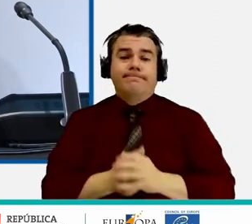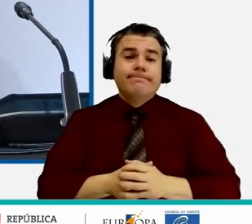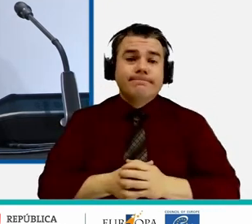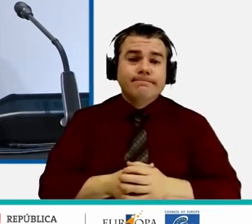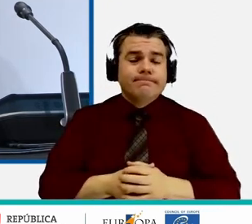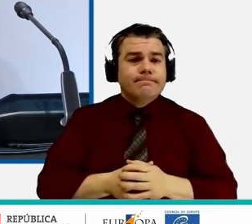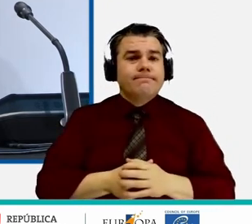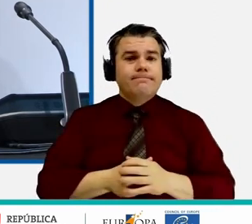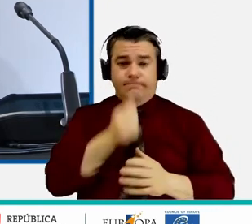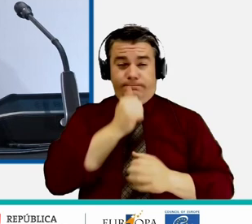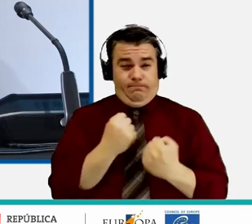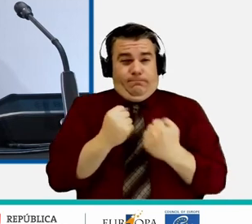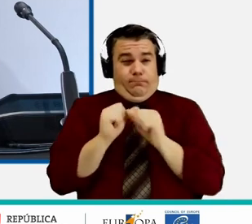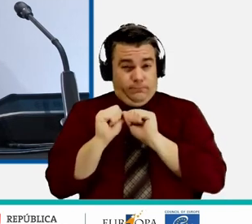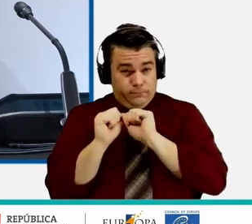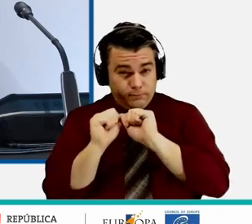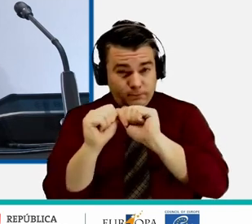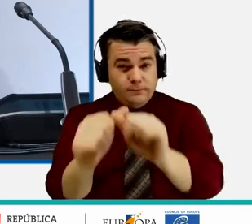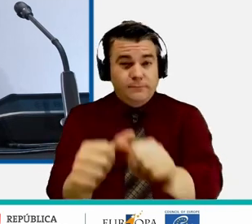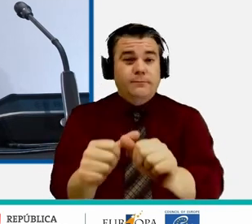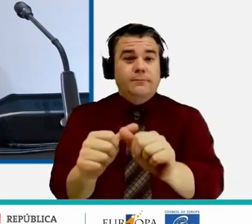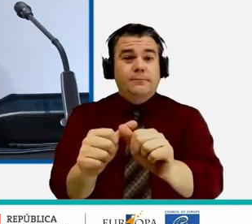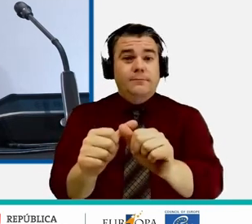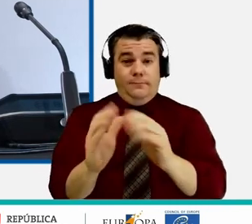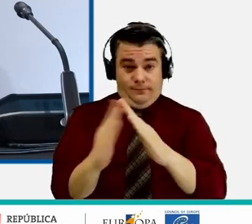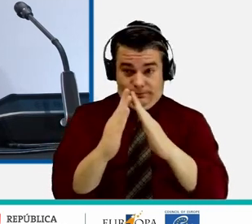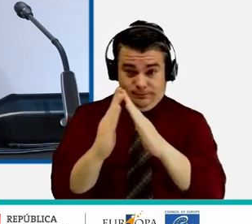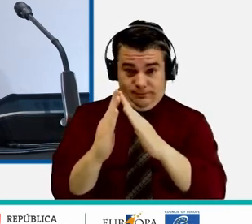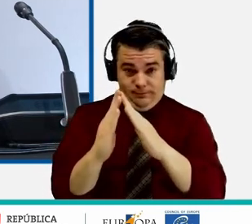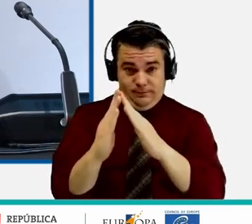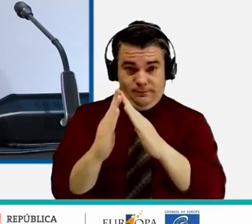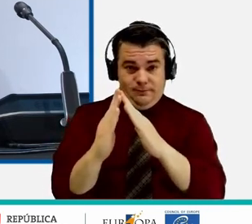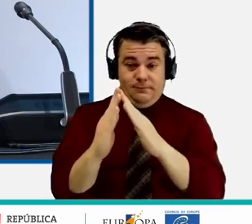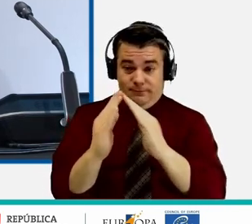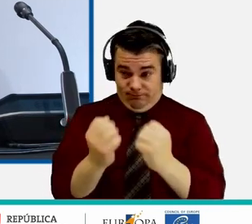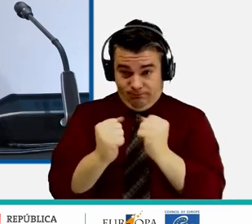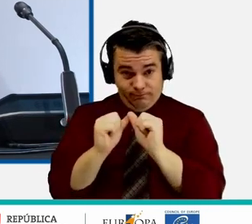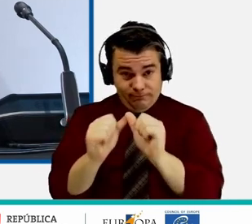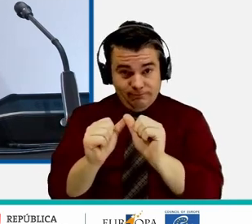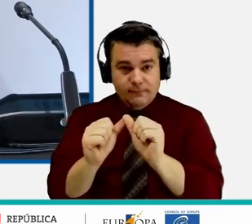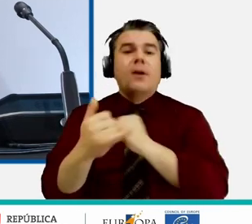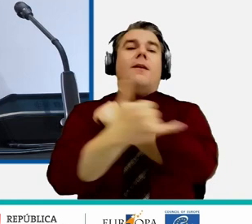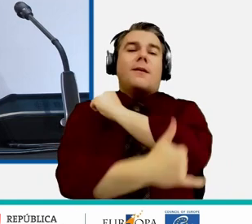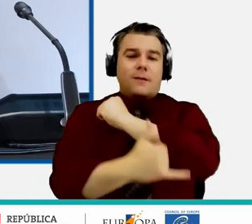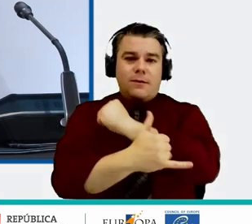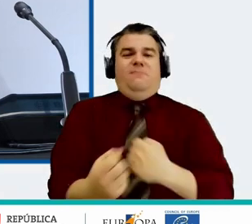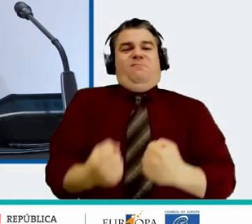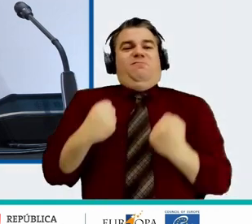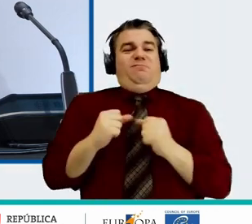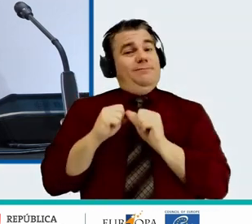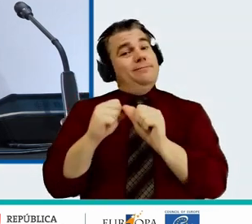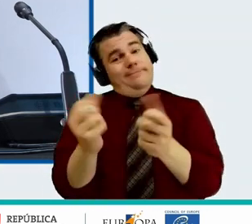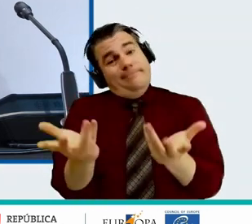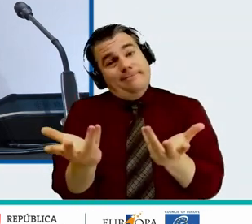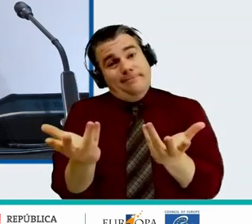more resilient cities, we have a more resilient country. I think we don't have any doubt about that. Well, in the Making